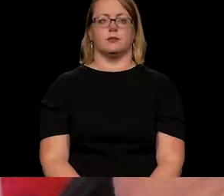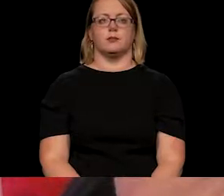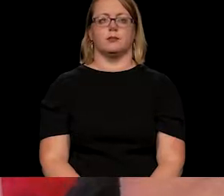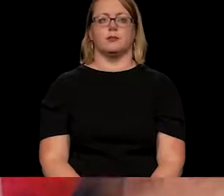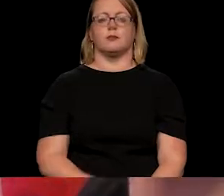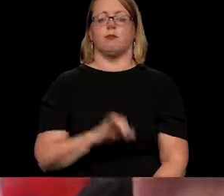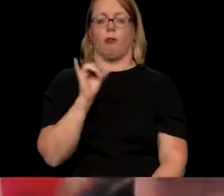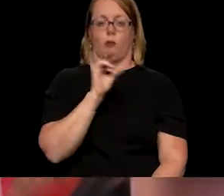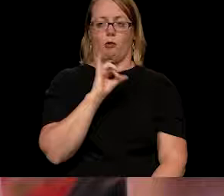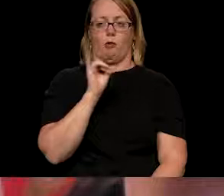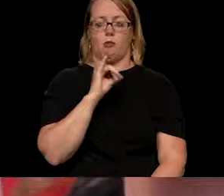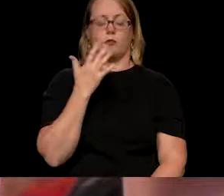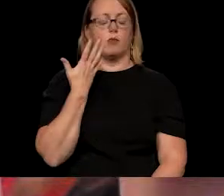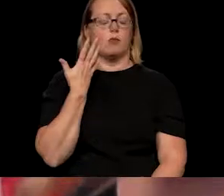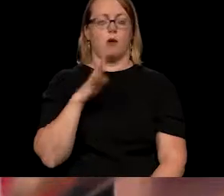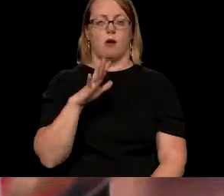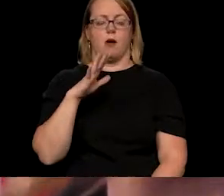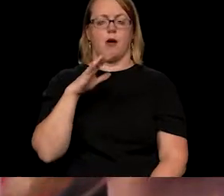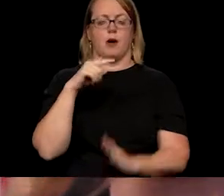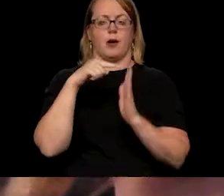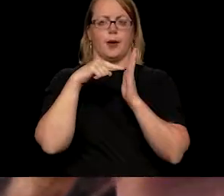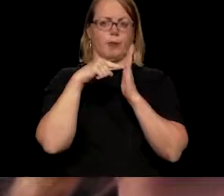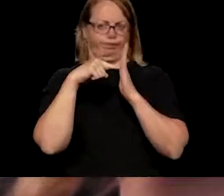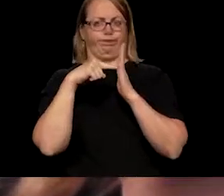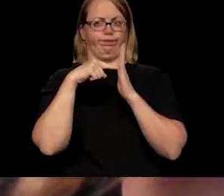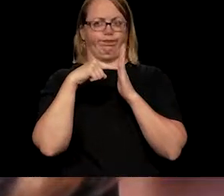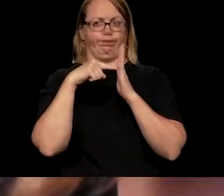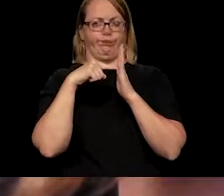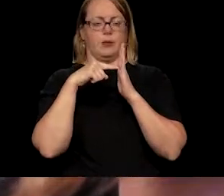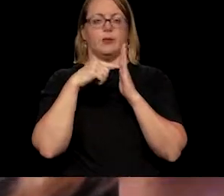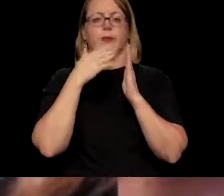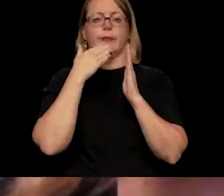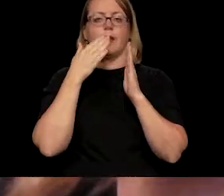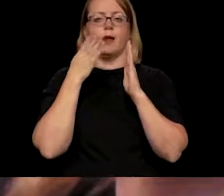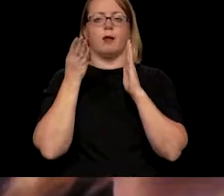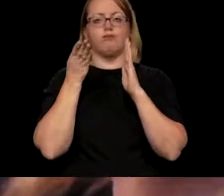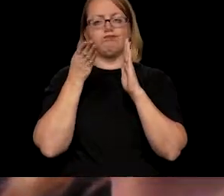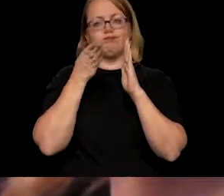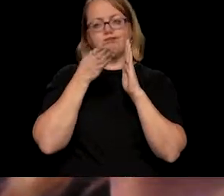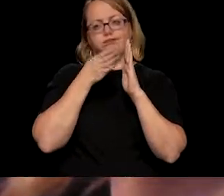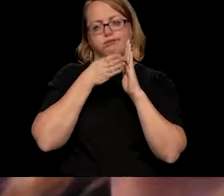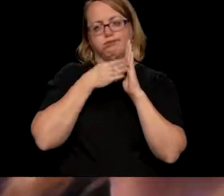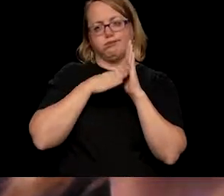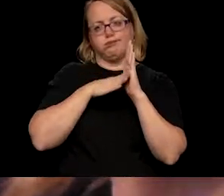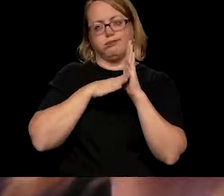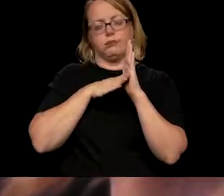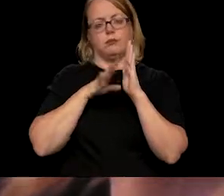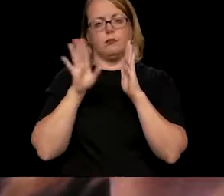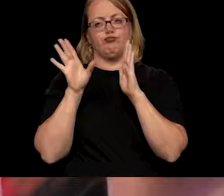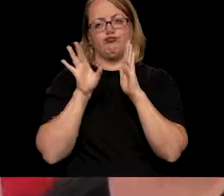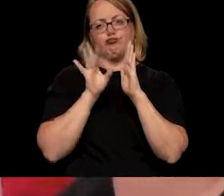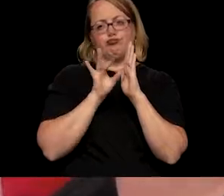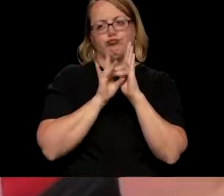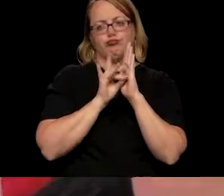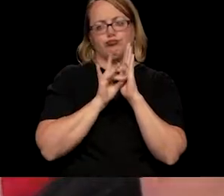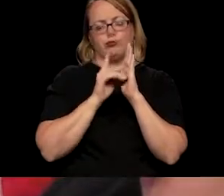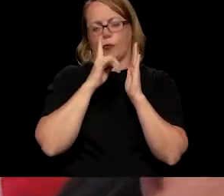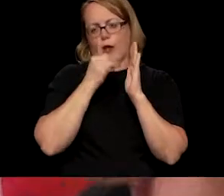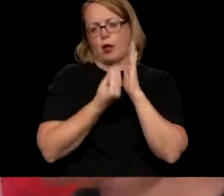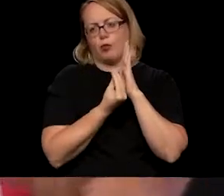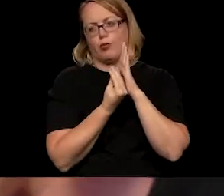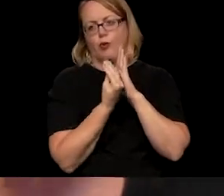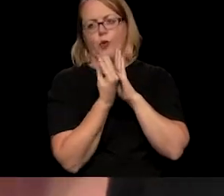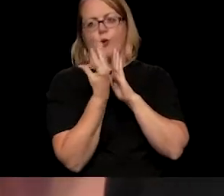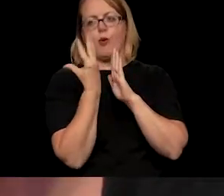that line, when it's attached to the tree, is just a little bit thicker at the base, so it looks like it's growing